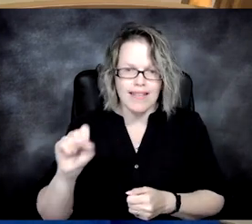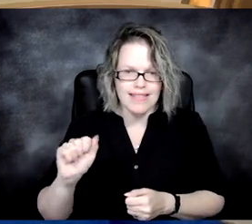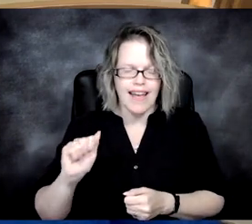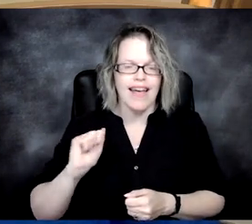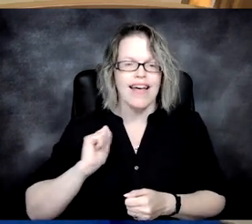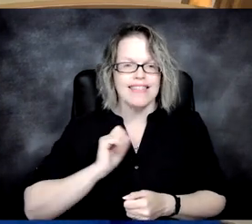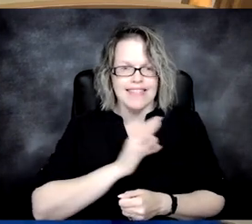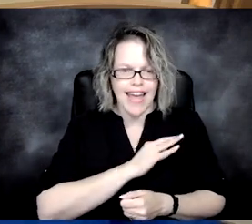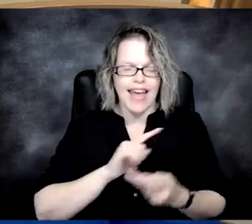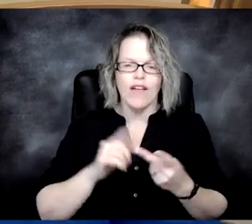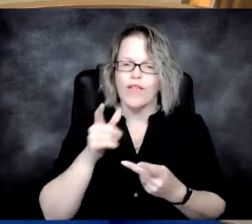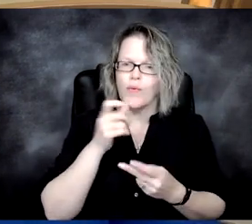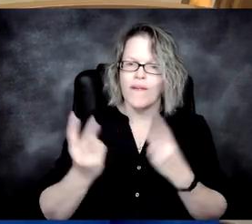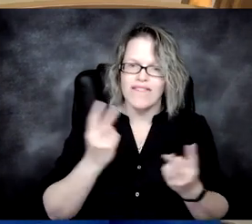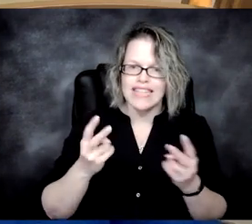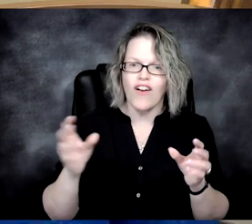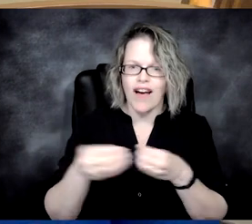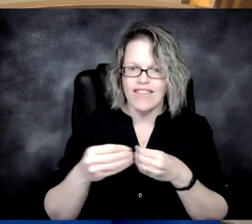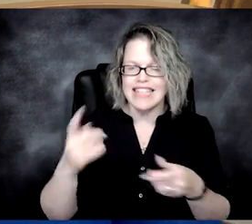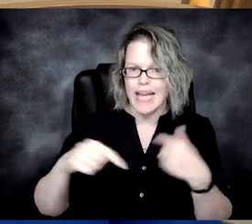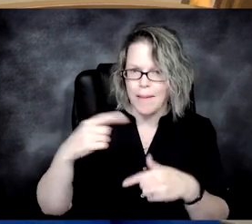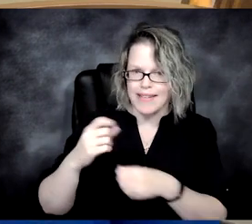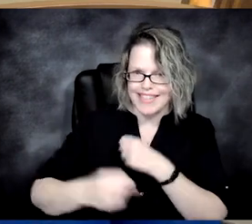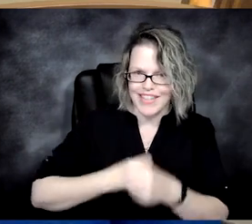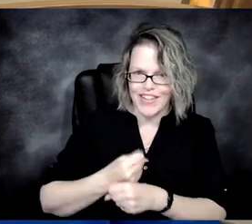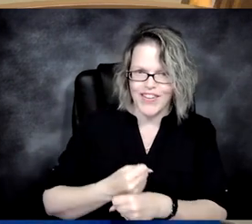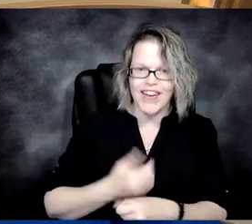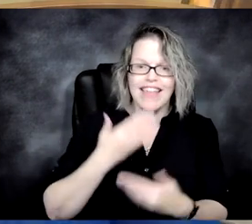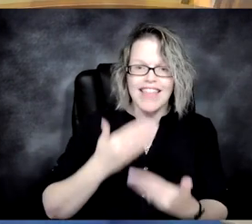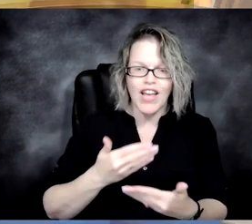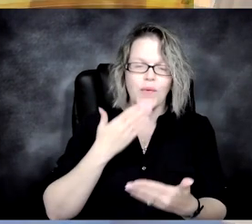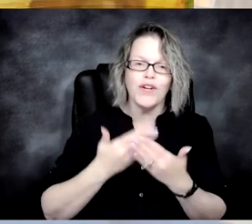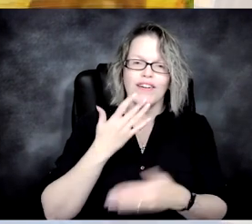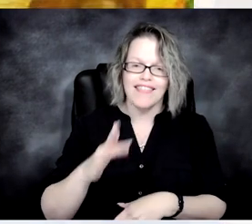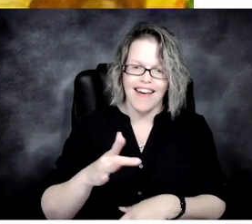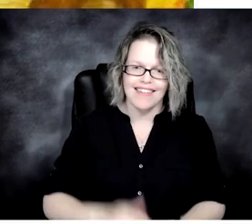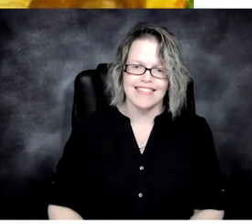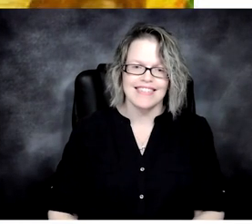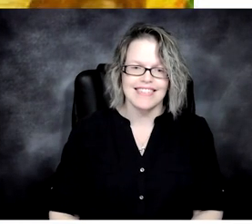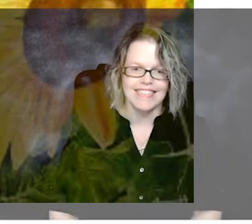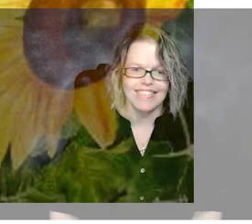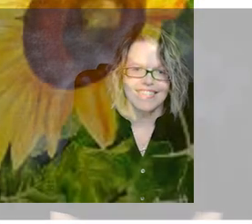visit our offices during the course of the coming year. Thank you and good luck.